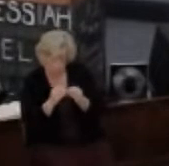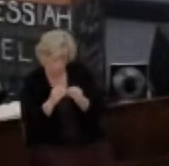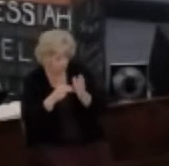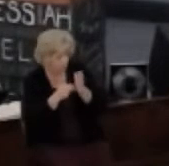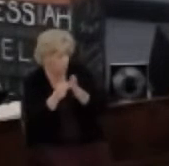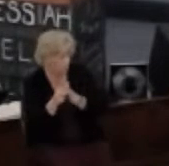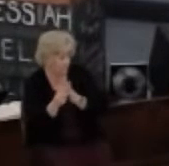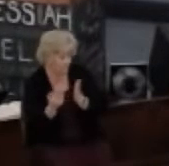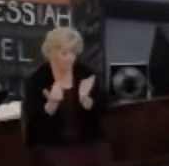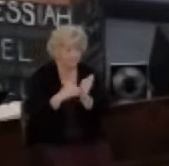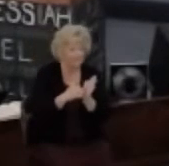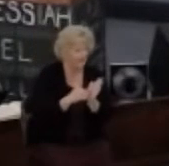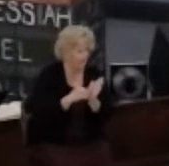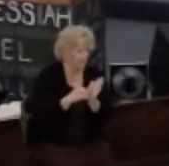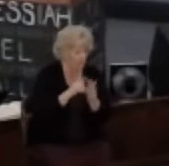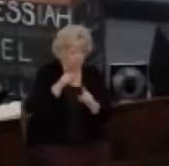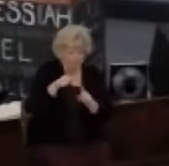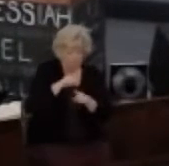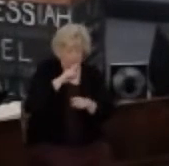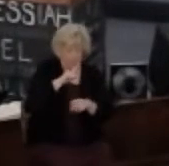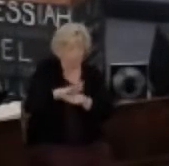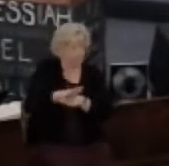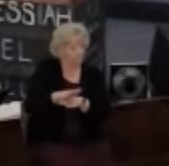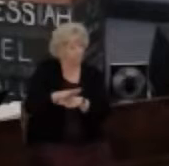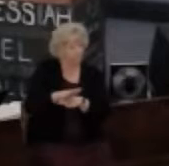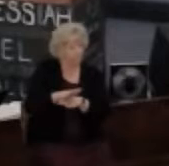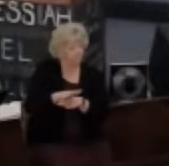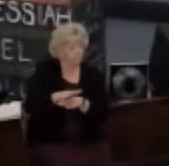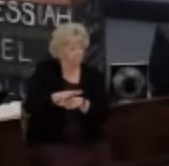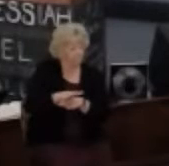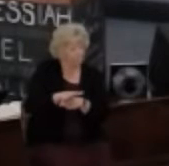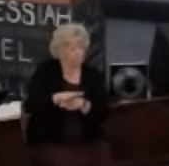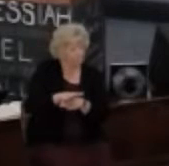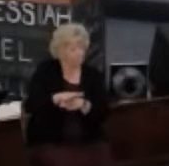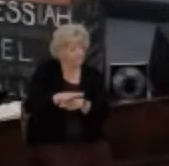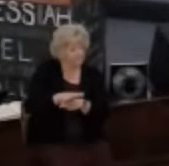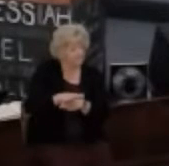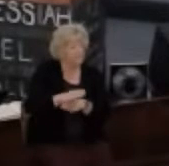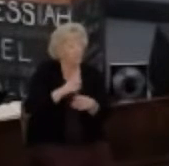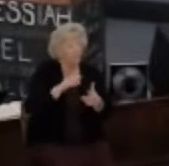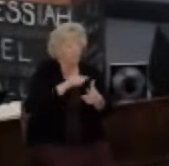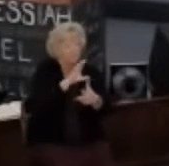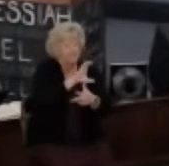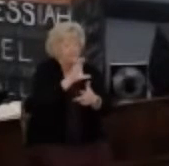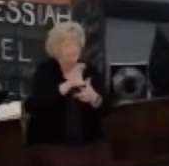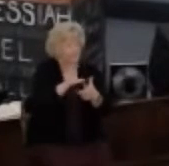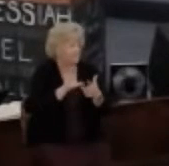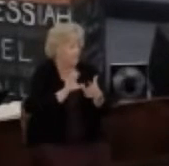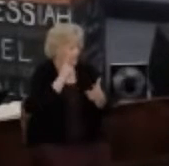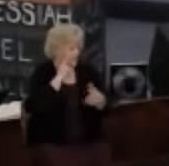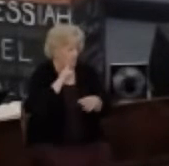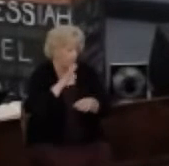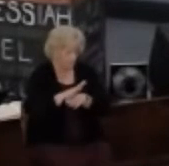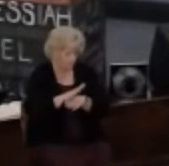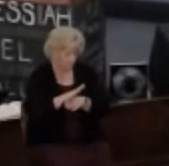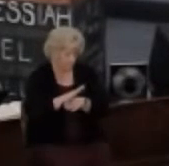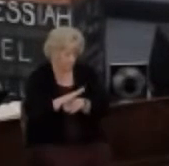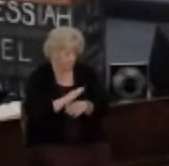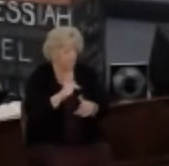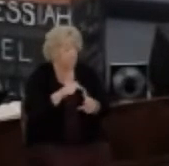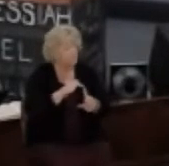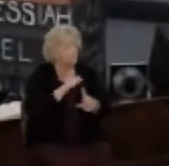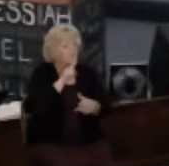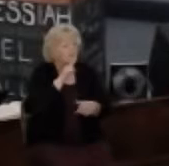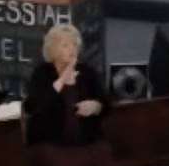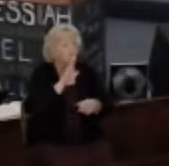verses again about commitment. Three C's of commitment. The first one is be